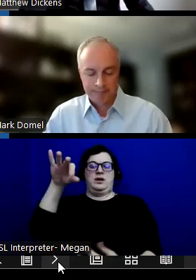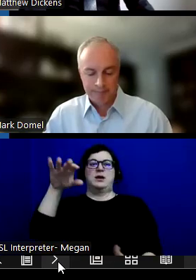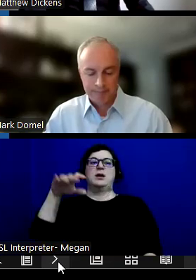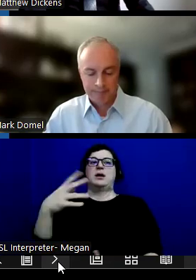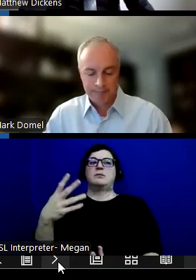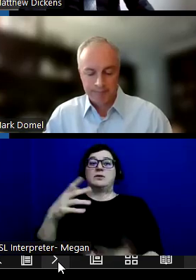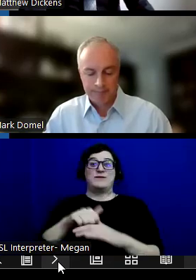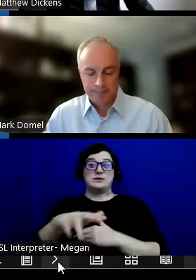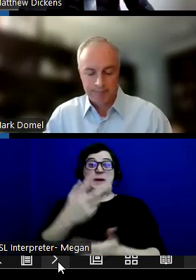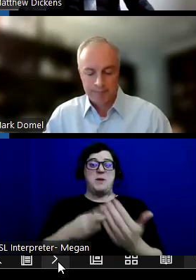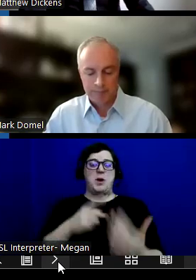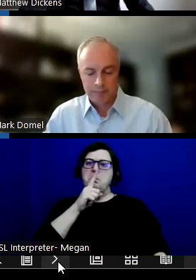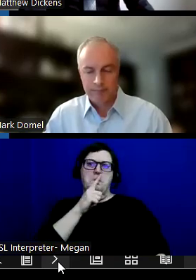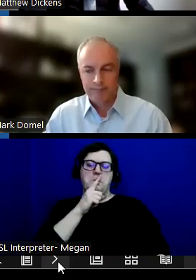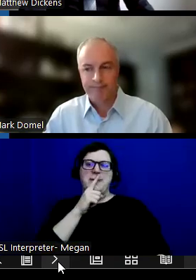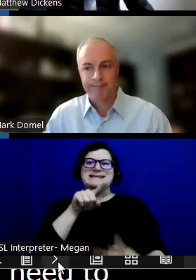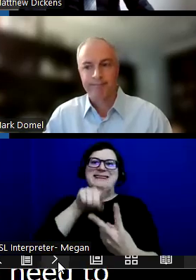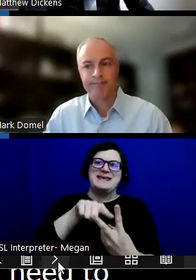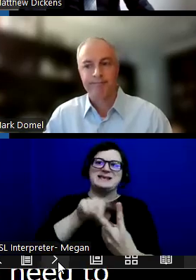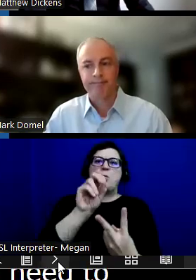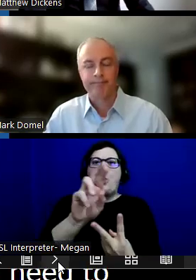have to submit both. It's one or the other.